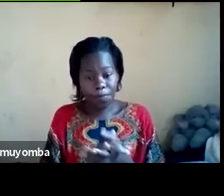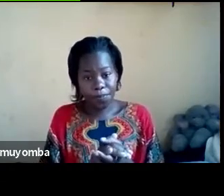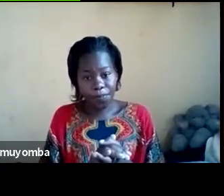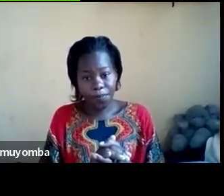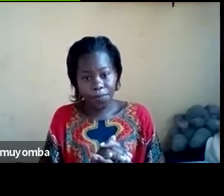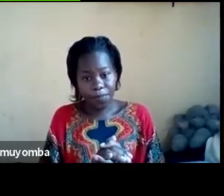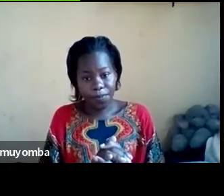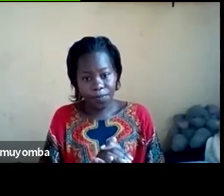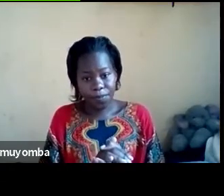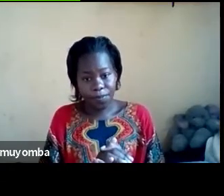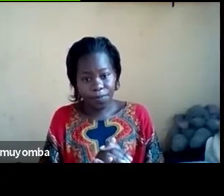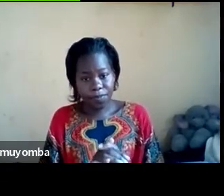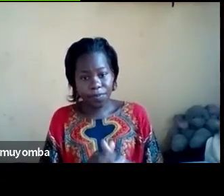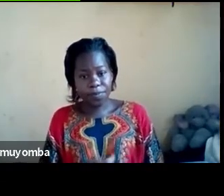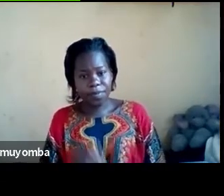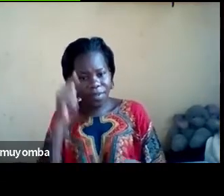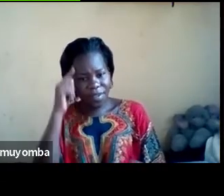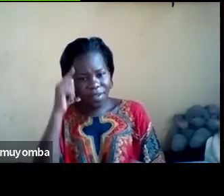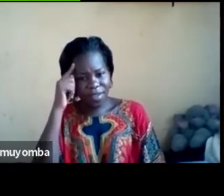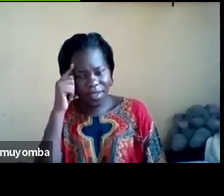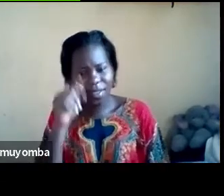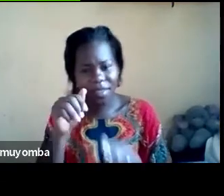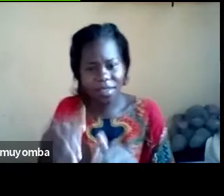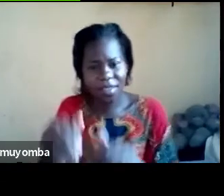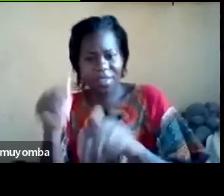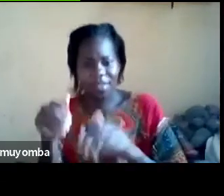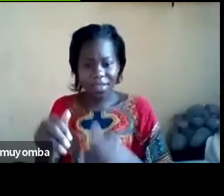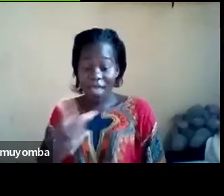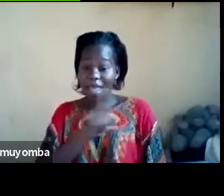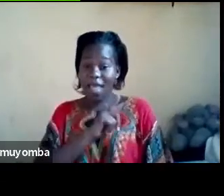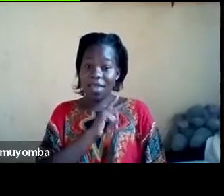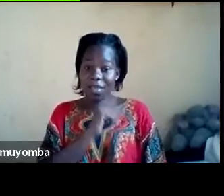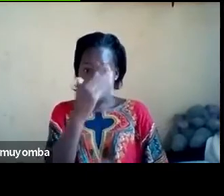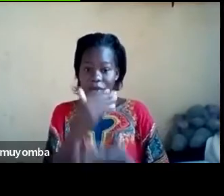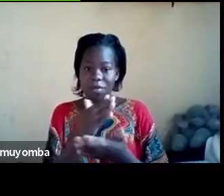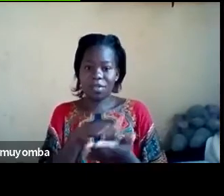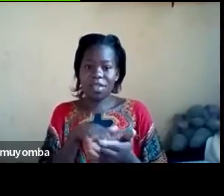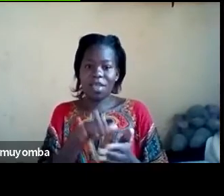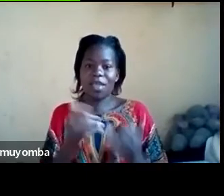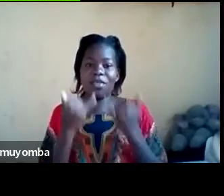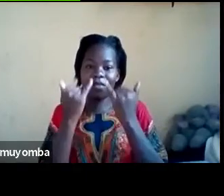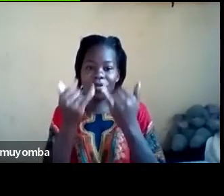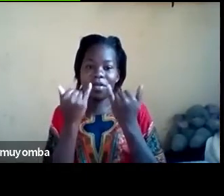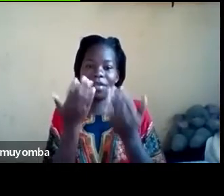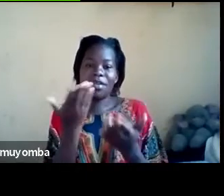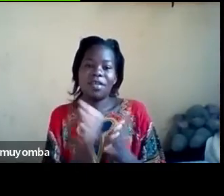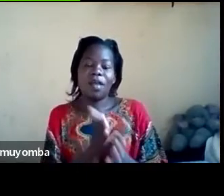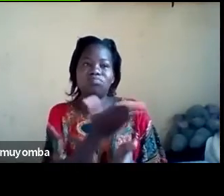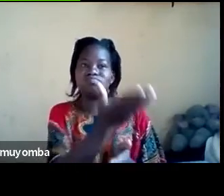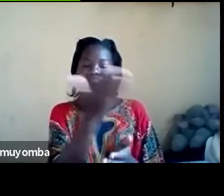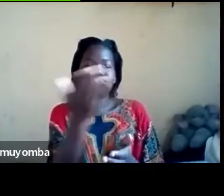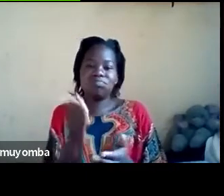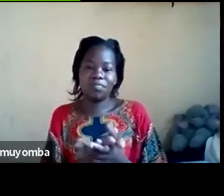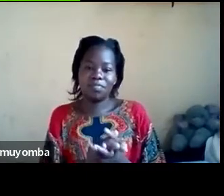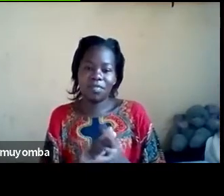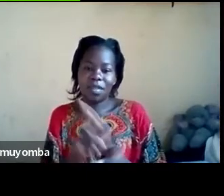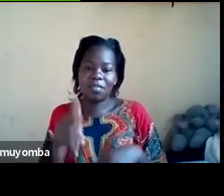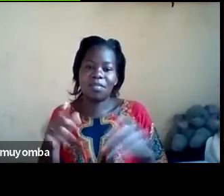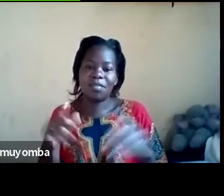agriculturists are kind of lucky because their information seems to be much there and people can access it. The people